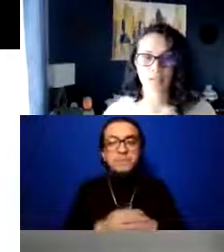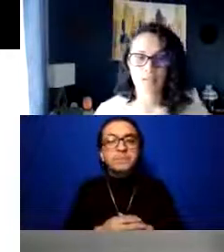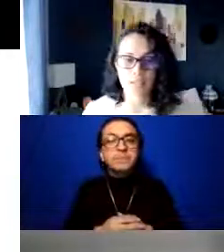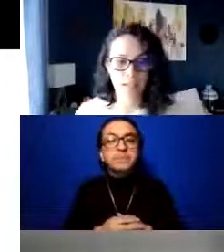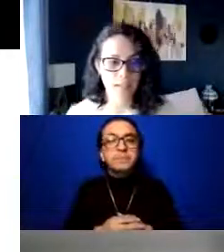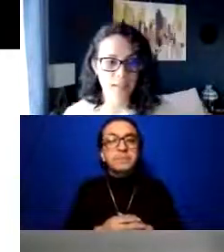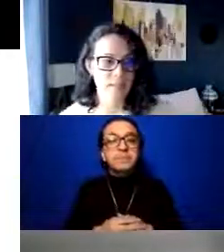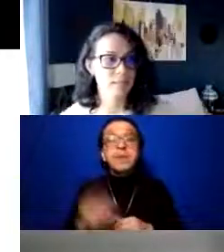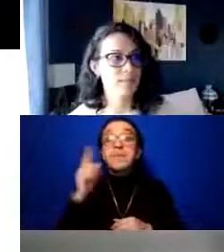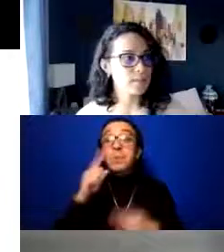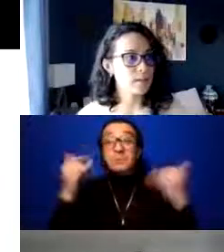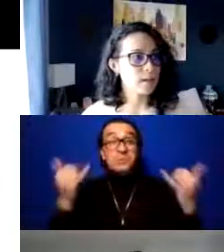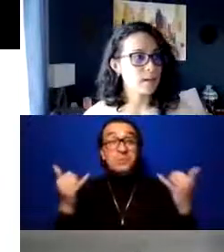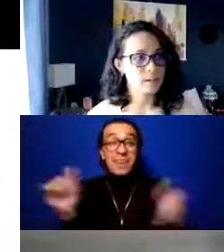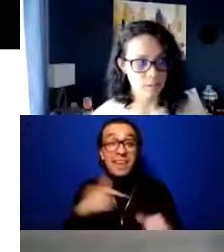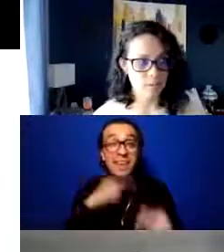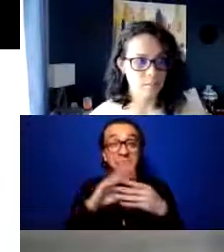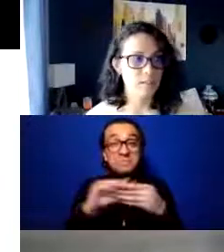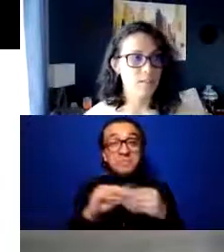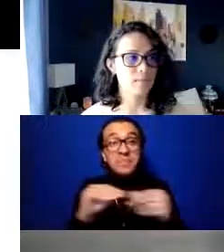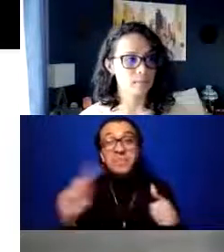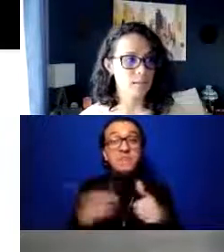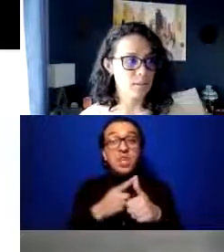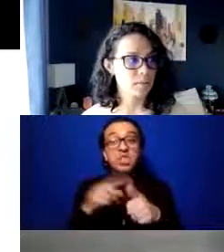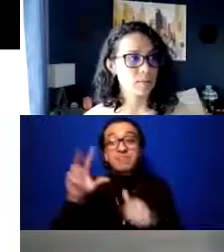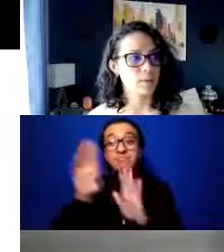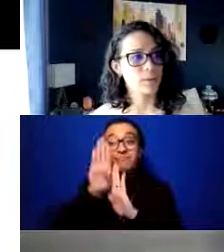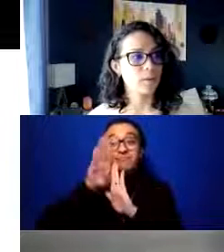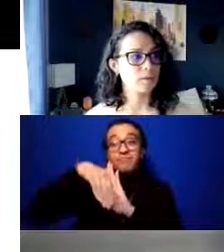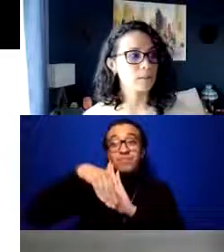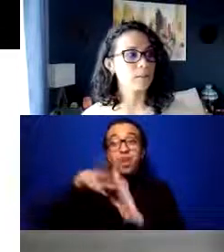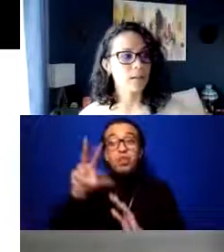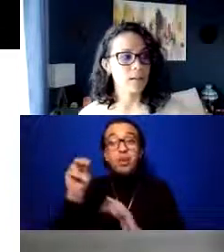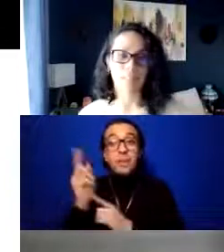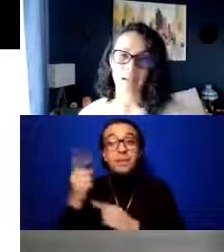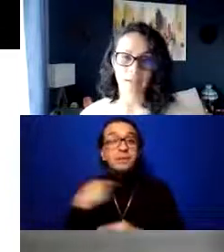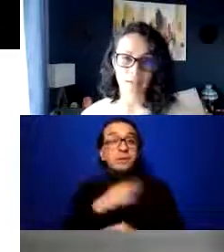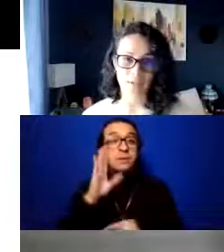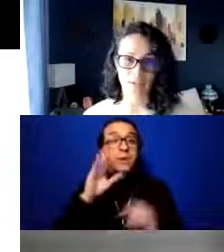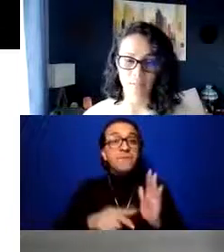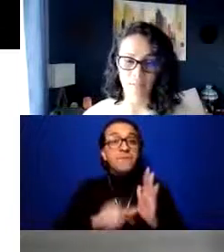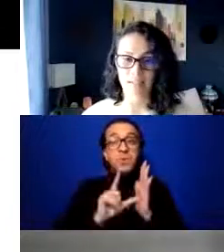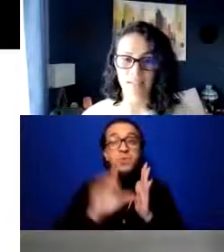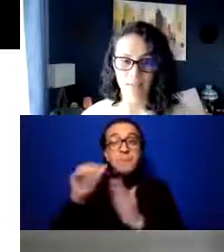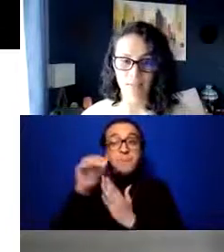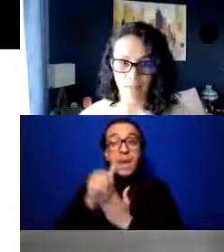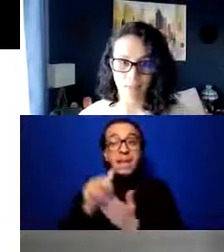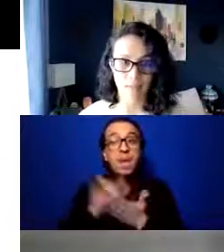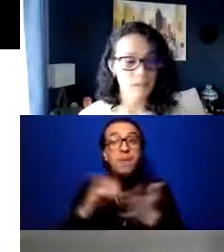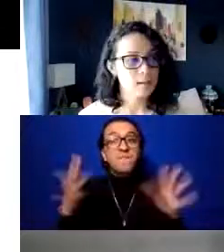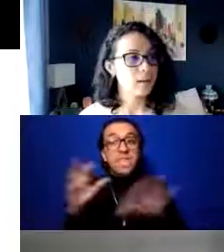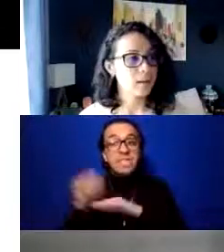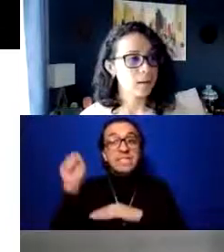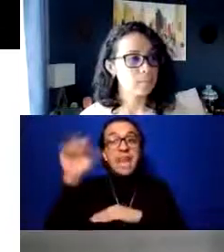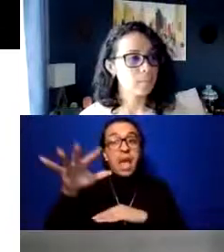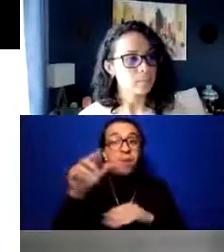Okay, so for today, like I said, the first 30 minutes of the session, we will go over the packet that should have been sent out to